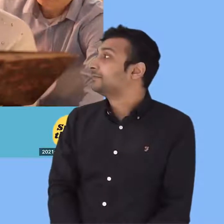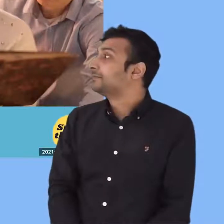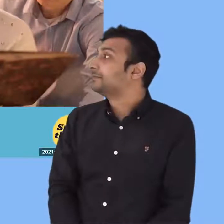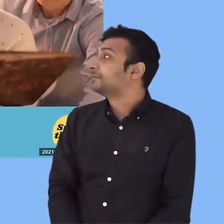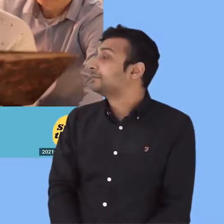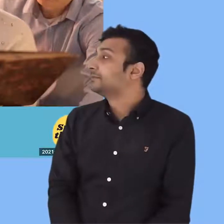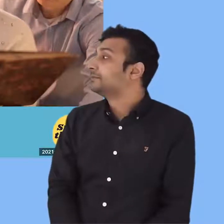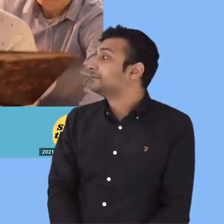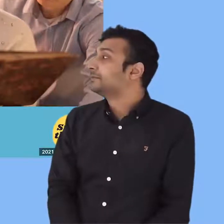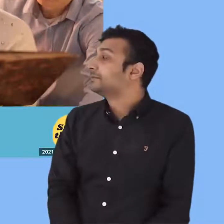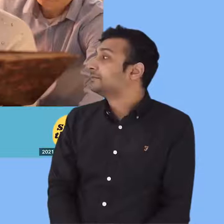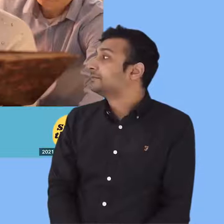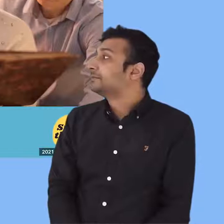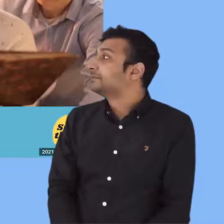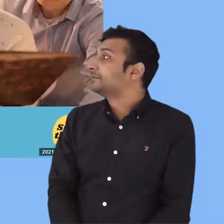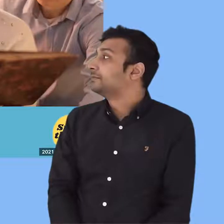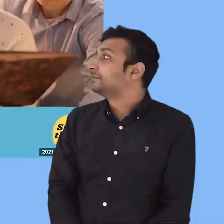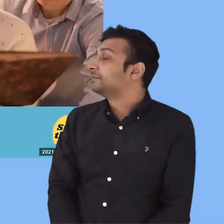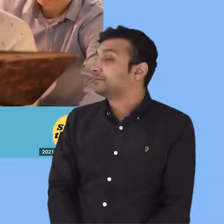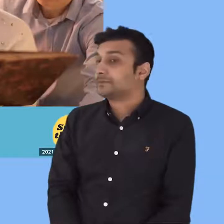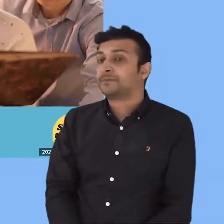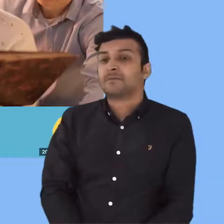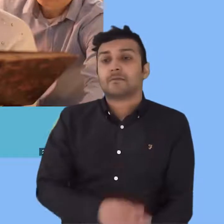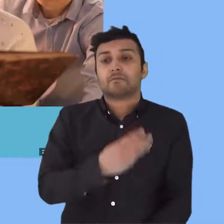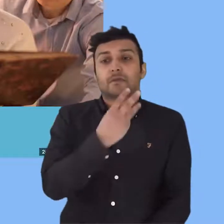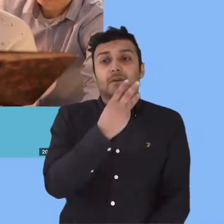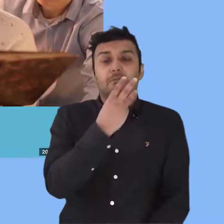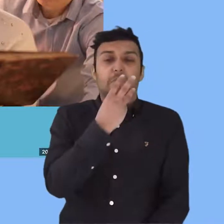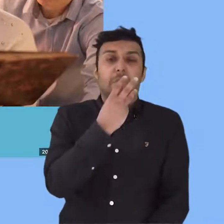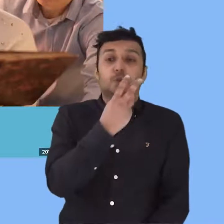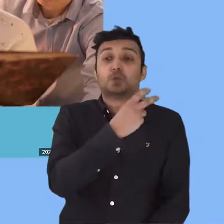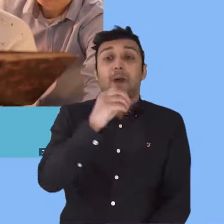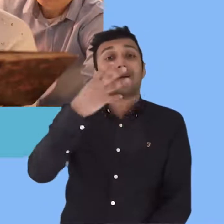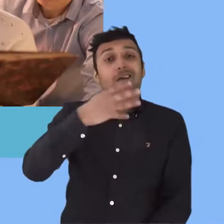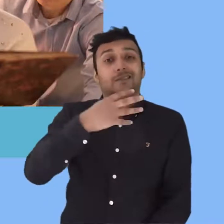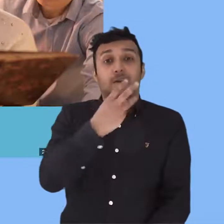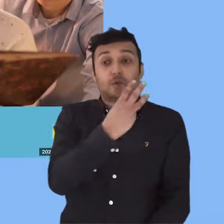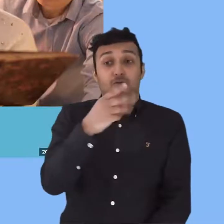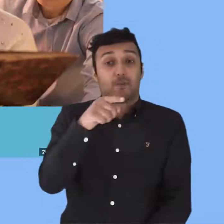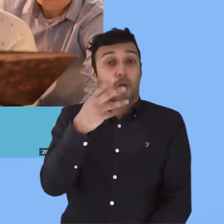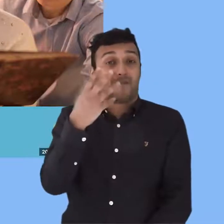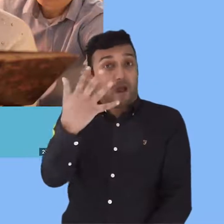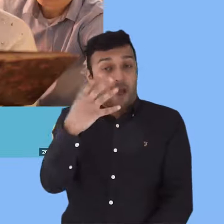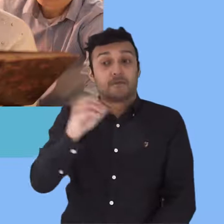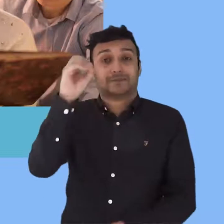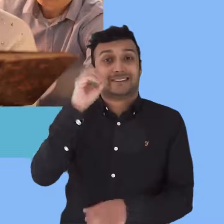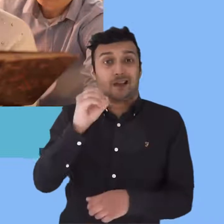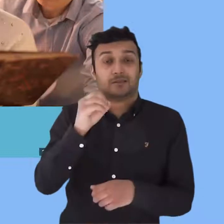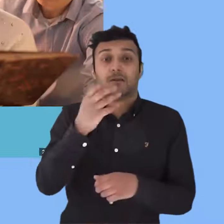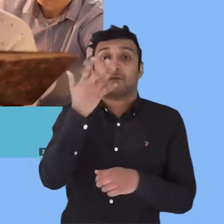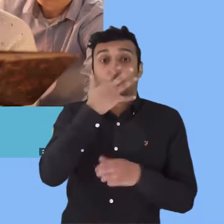in 2019, 33.5% of the school population in the UK were of minority